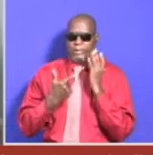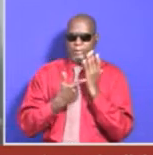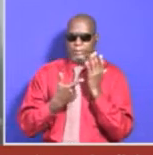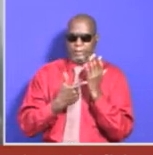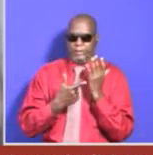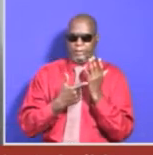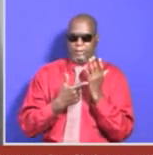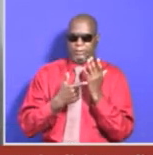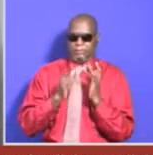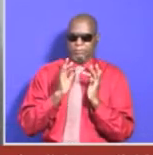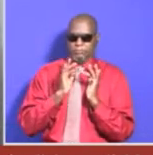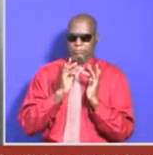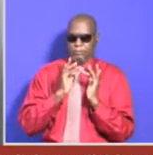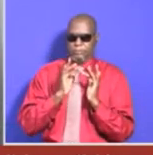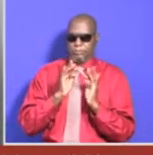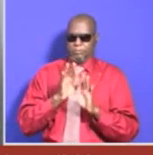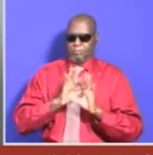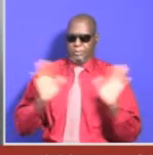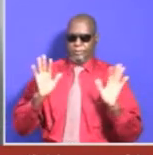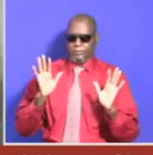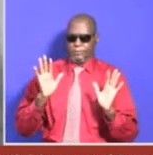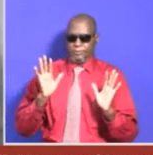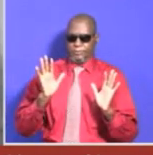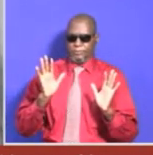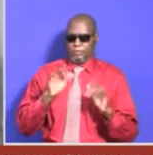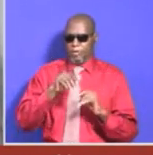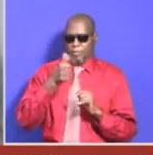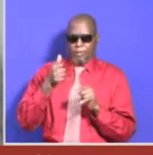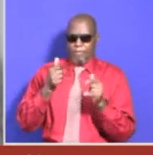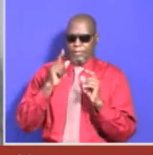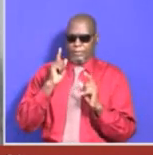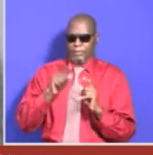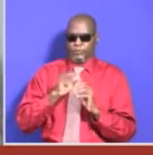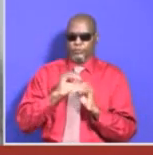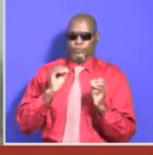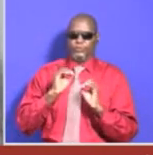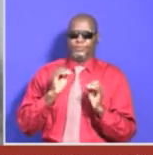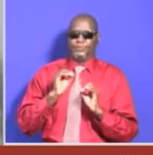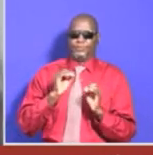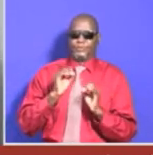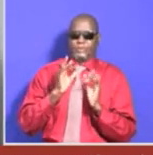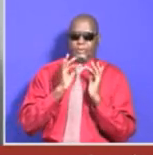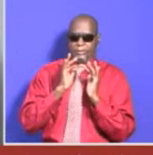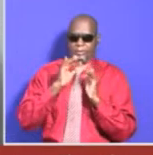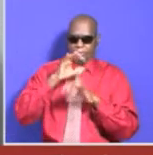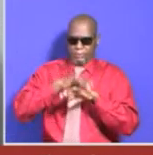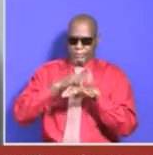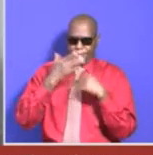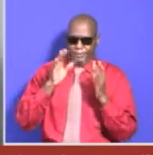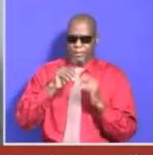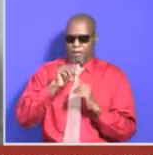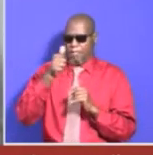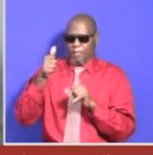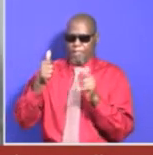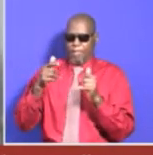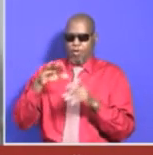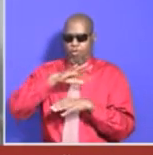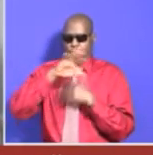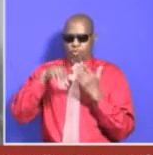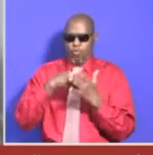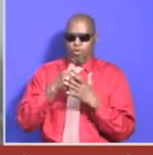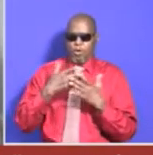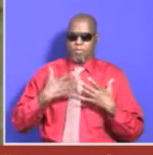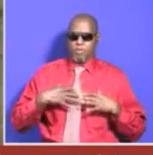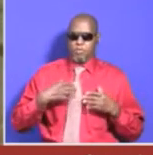is internet connection. You don't need any other connection. Ukipata tu connection ya internet, hiyo ingine kila mtu